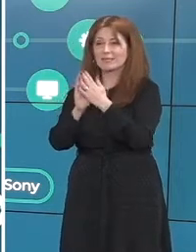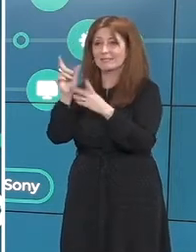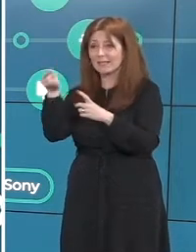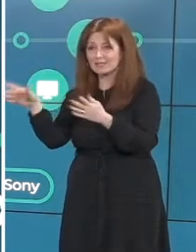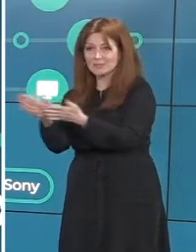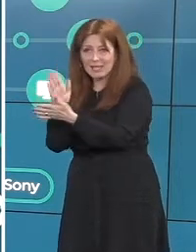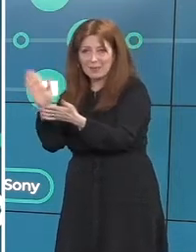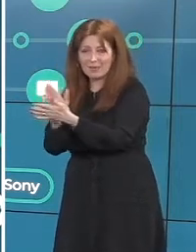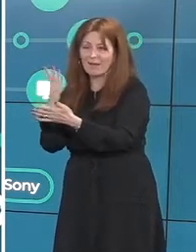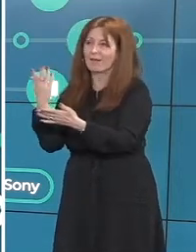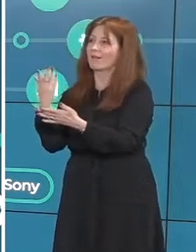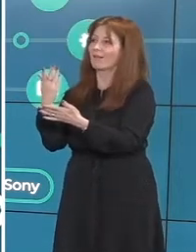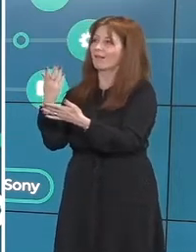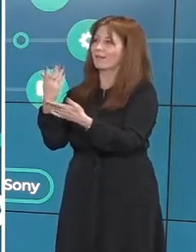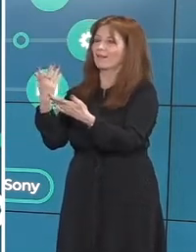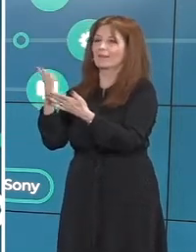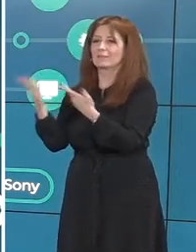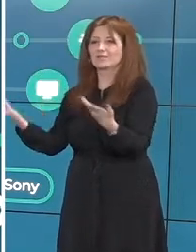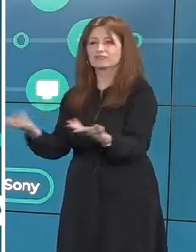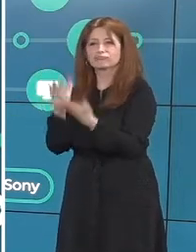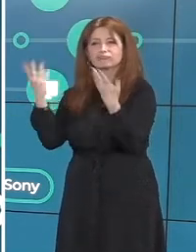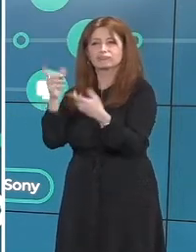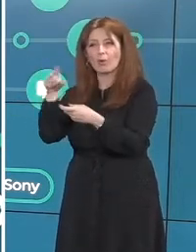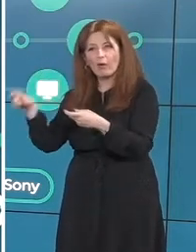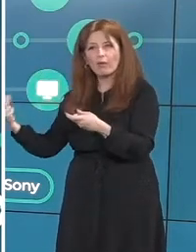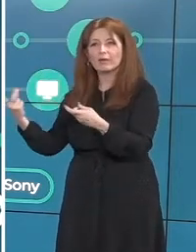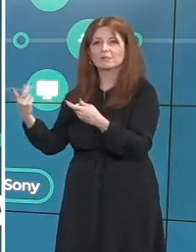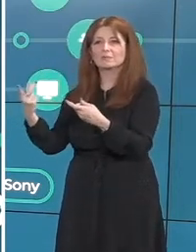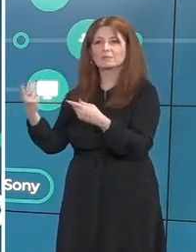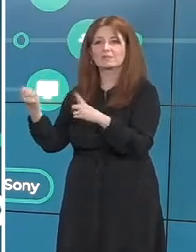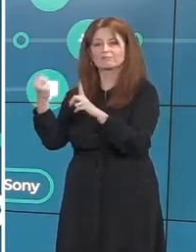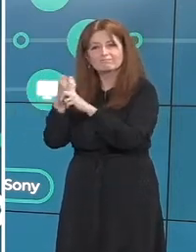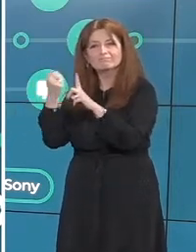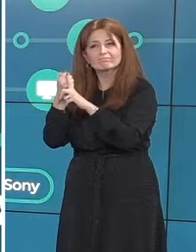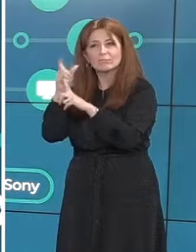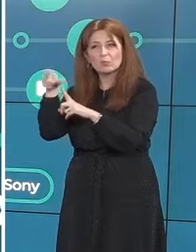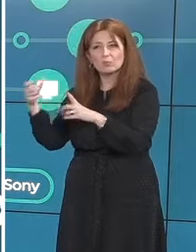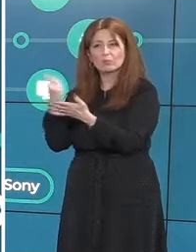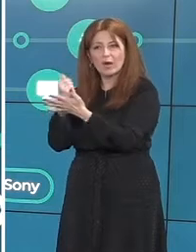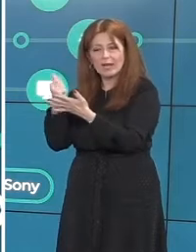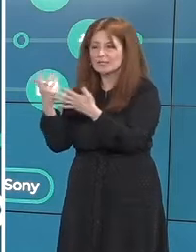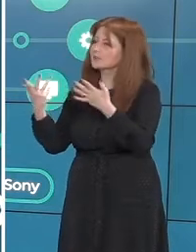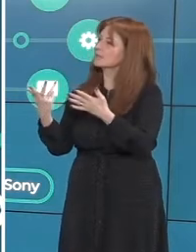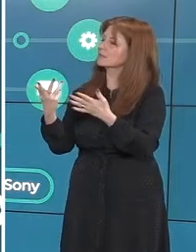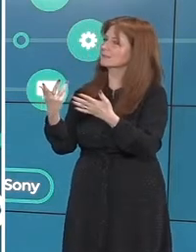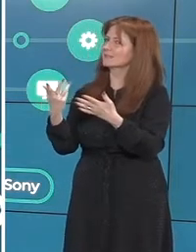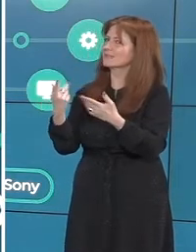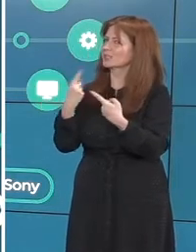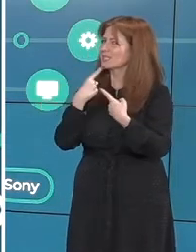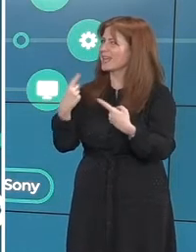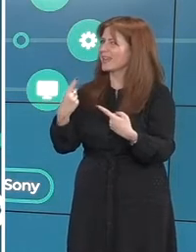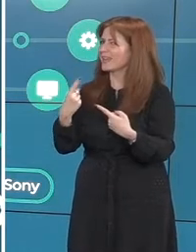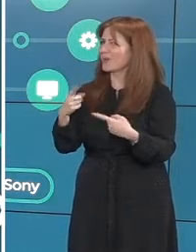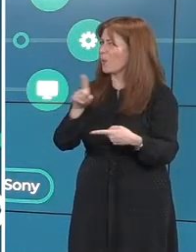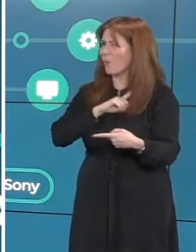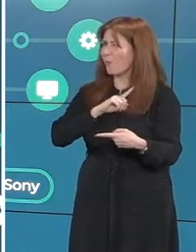more productive colleagues, bolstering your brand and sort of mitigating risks. So it's very much kind of why wouldn't you do